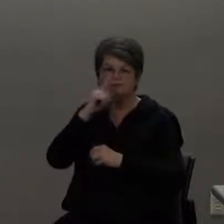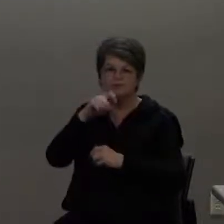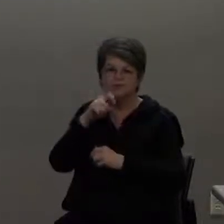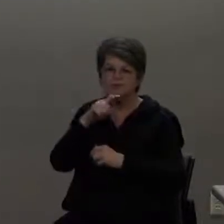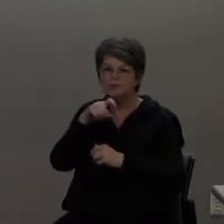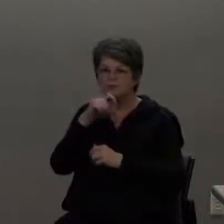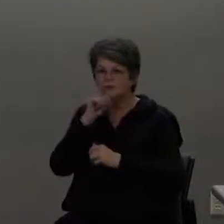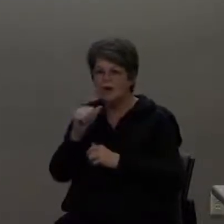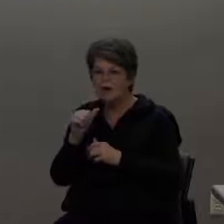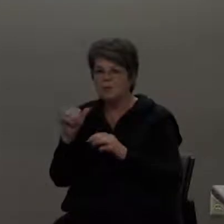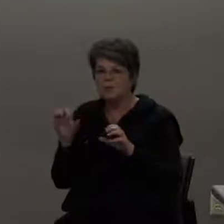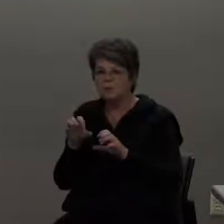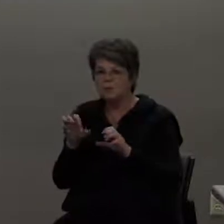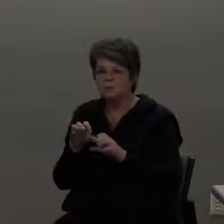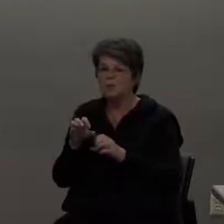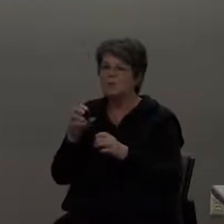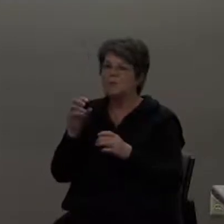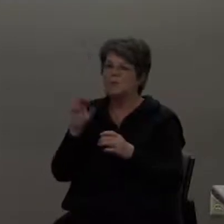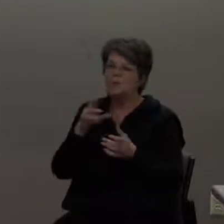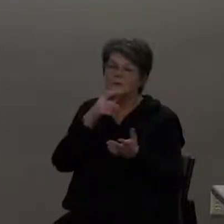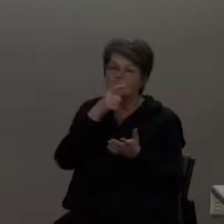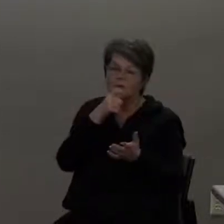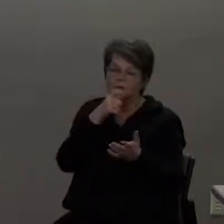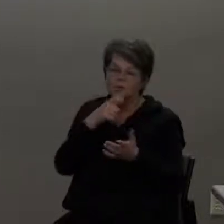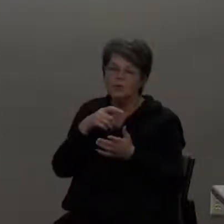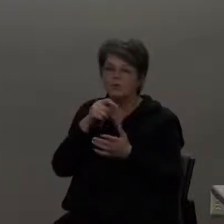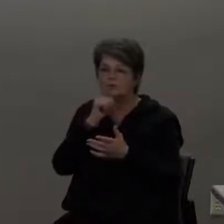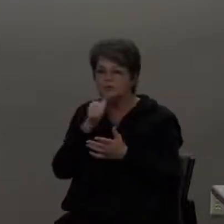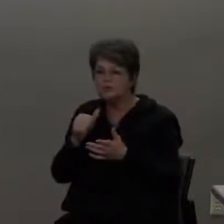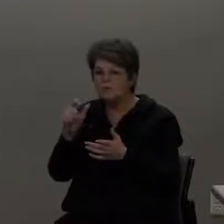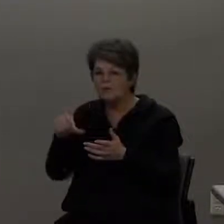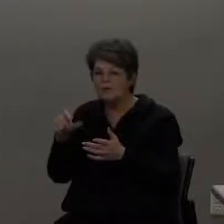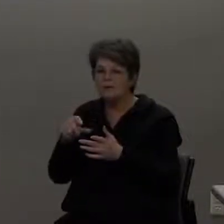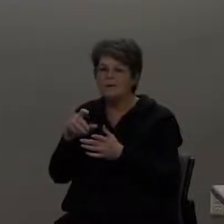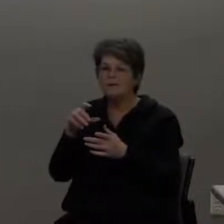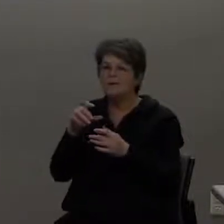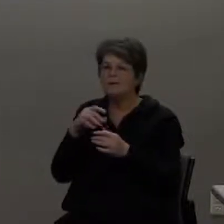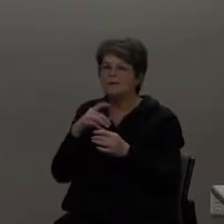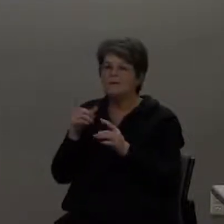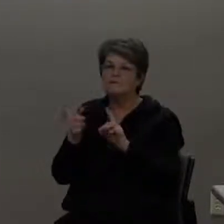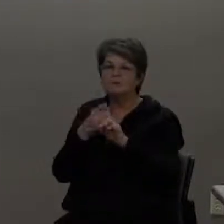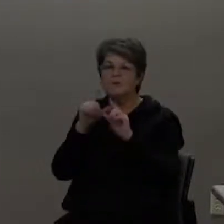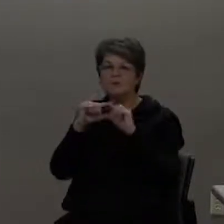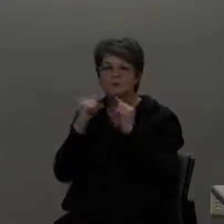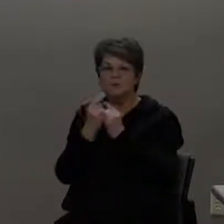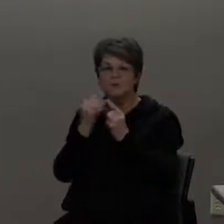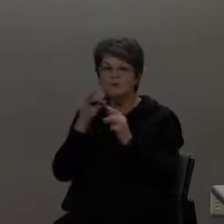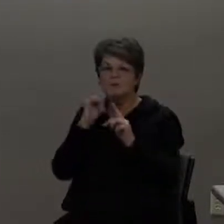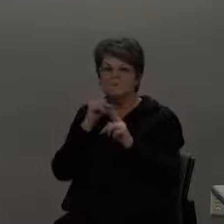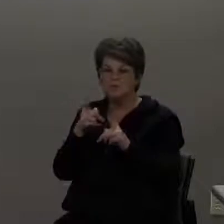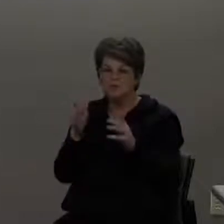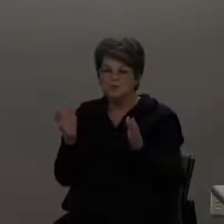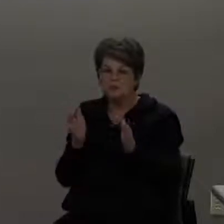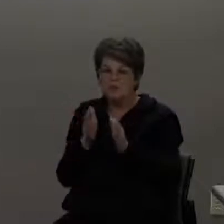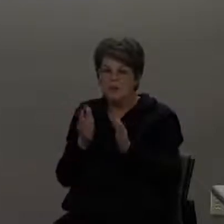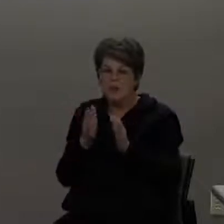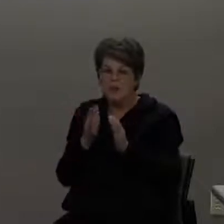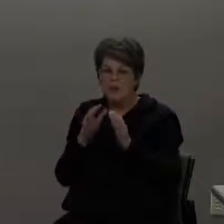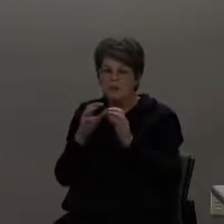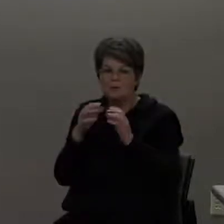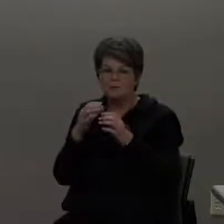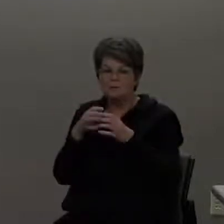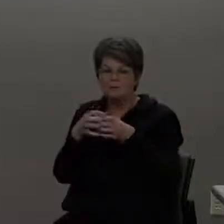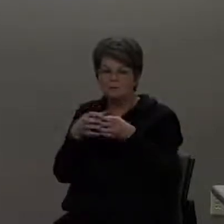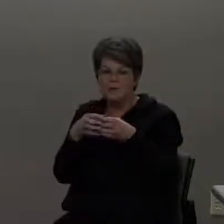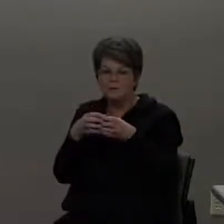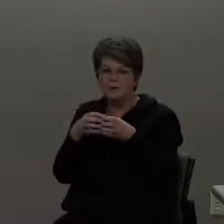doing, or who, what we should and shouldn't be doing. I mean, we have a diverse group of people here at this table, and you're a small sample of the implementation